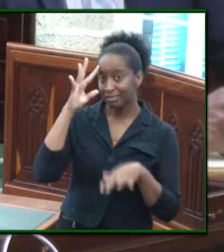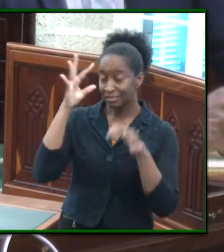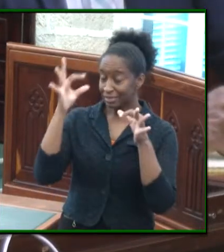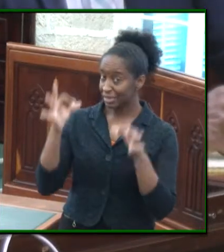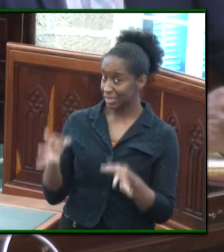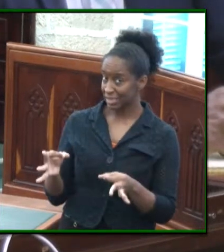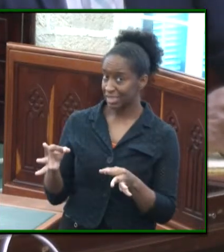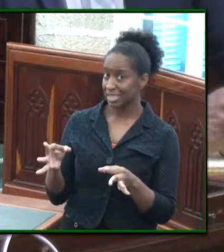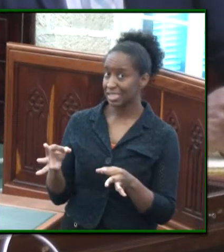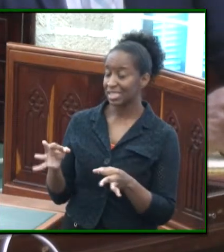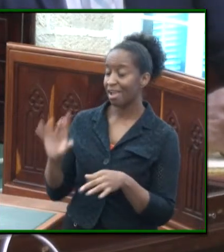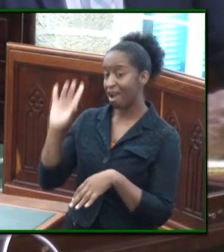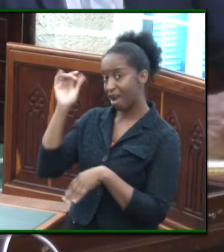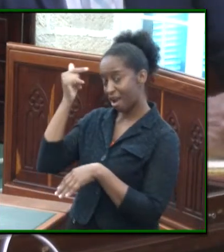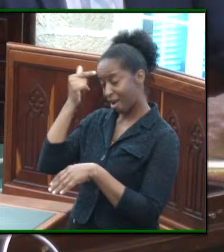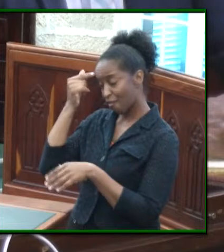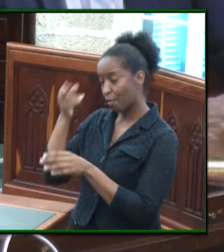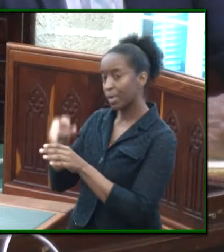We met with the Democratic Labour Party.